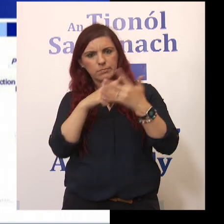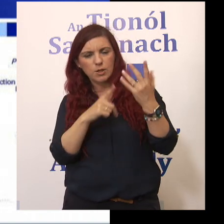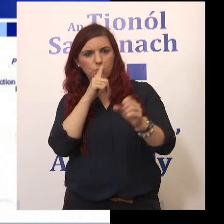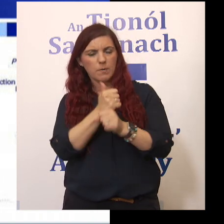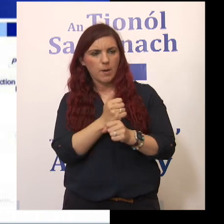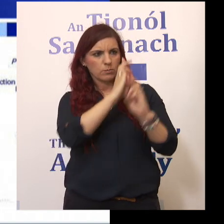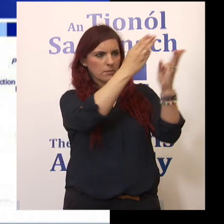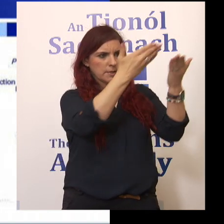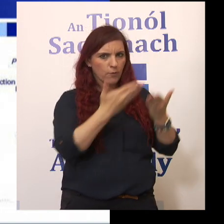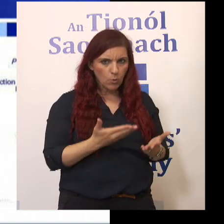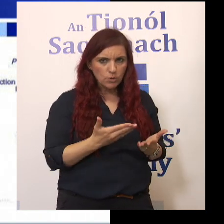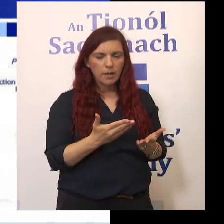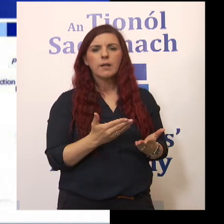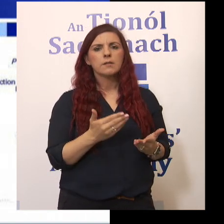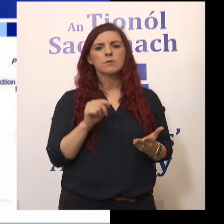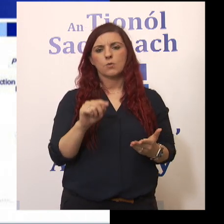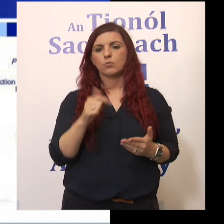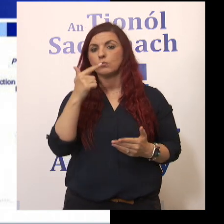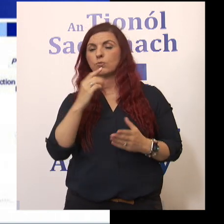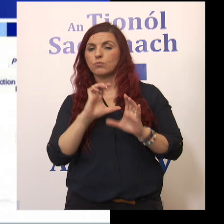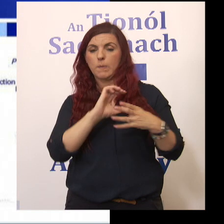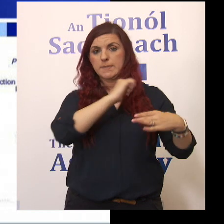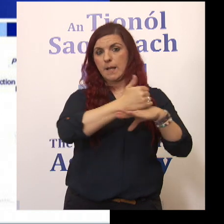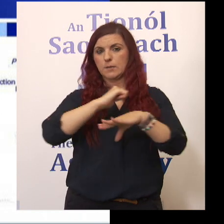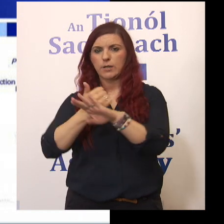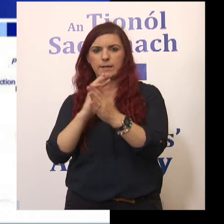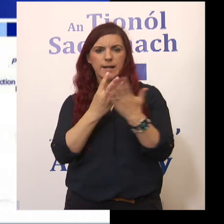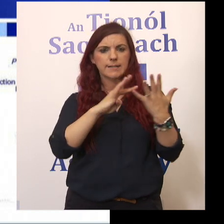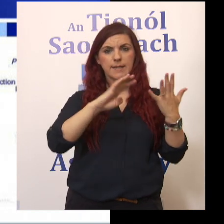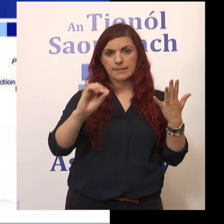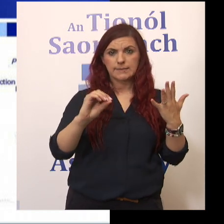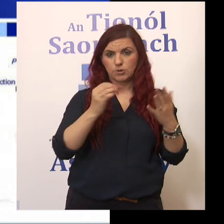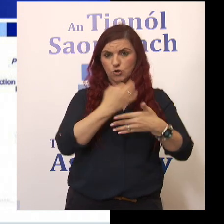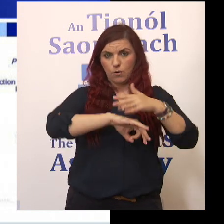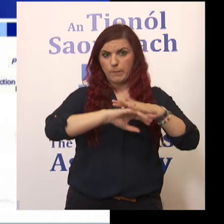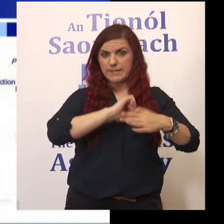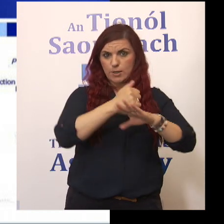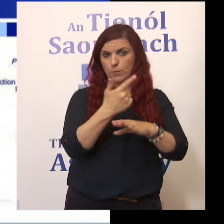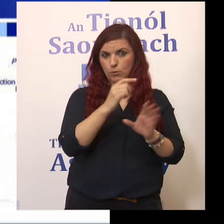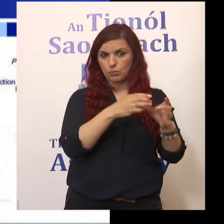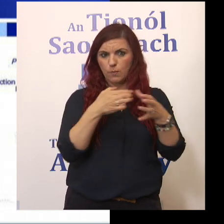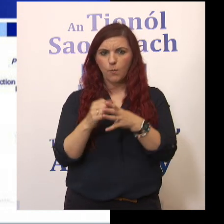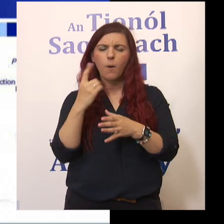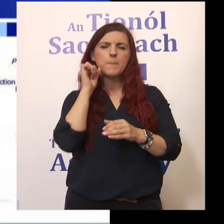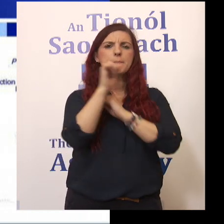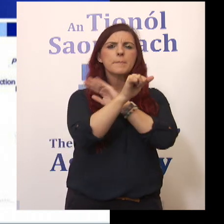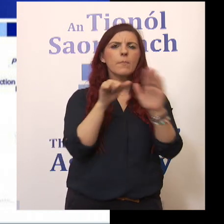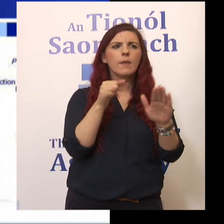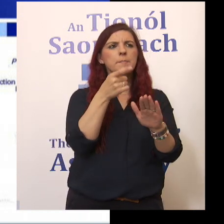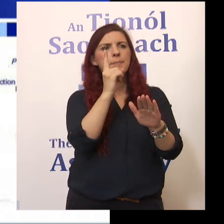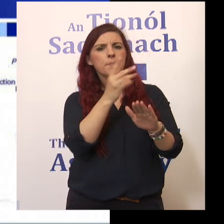devolution. So two groups that were established in the 1990s by government at the time. One, an expert advisory